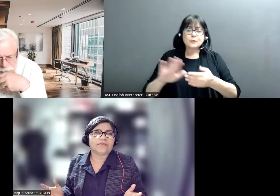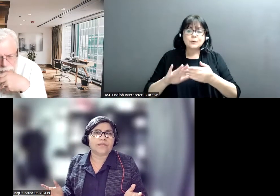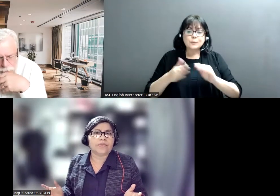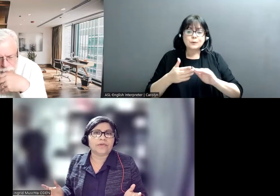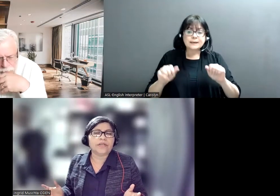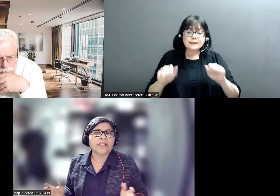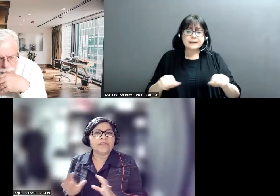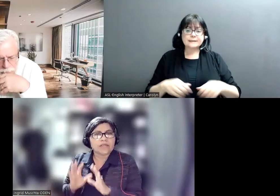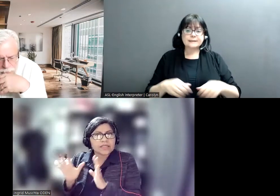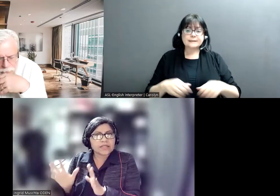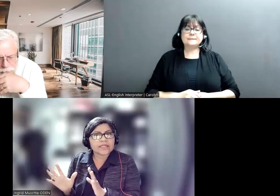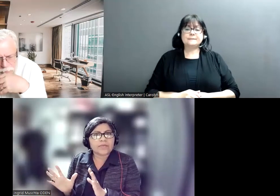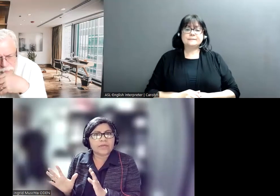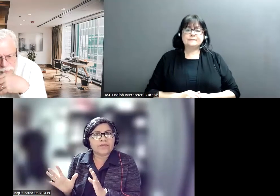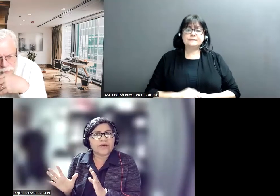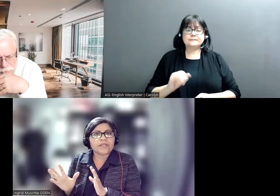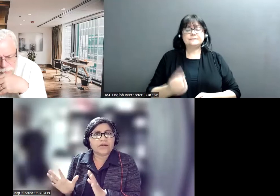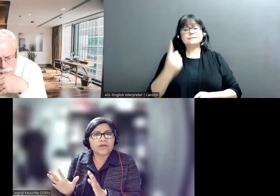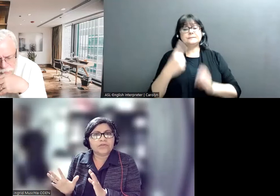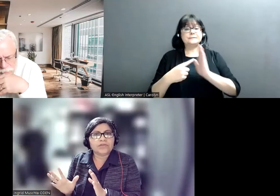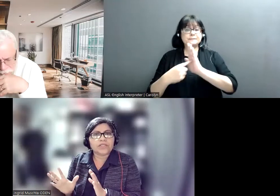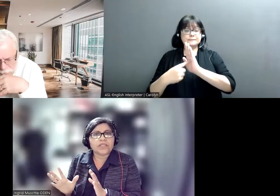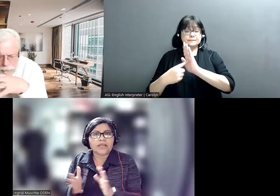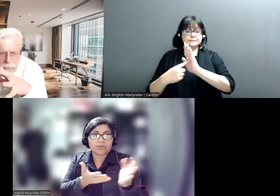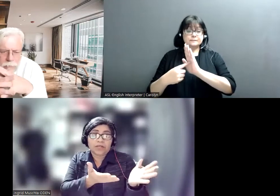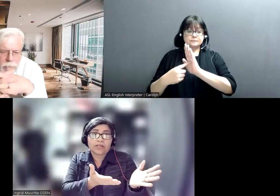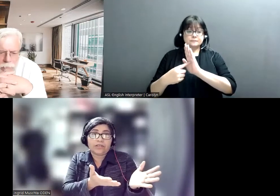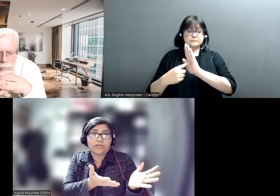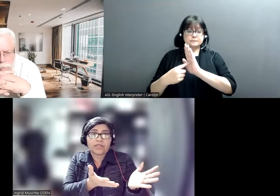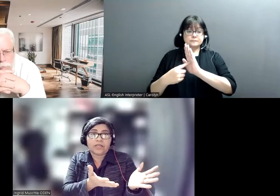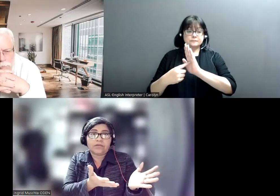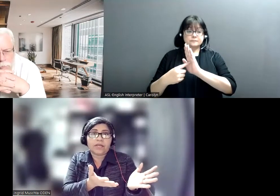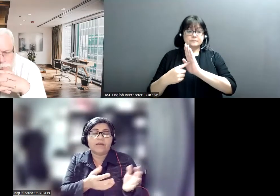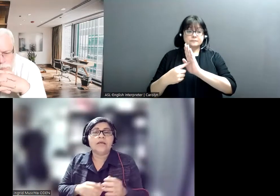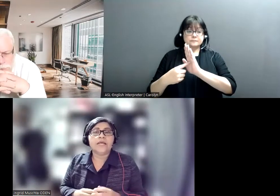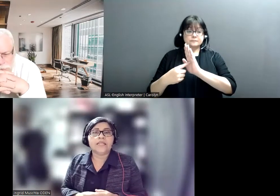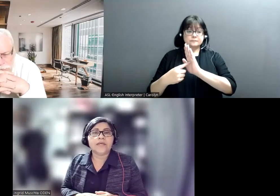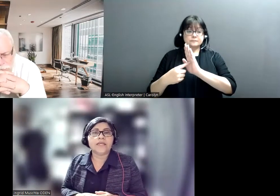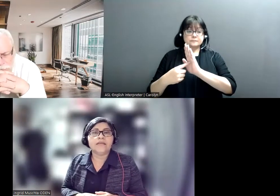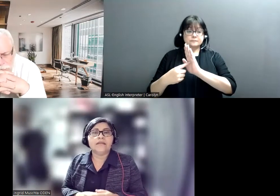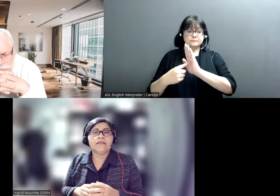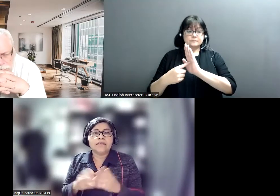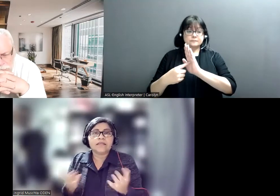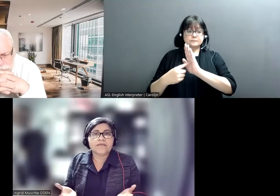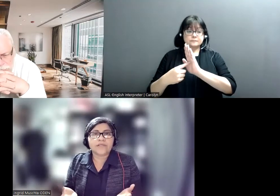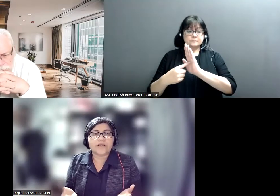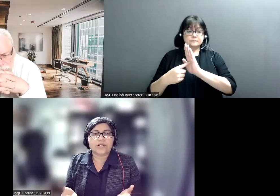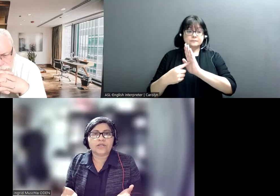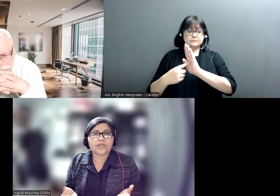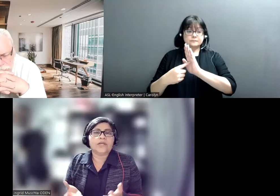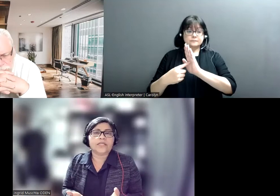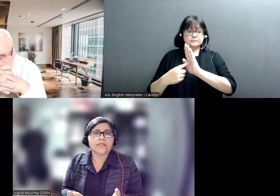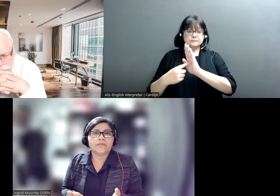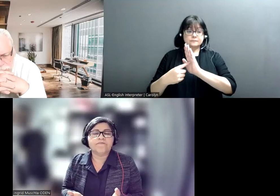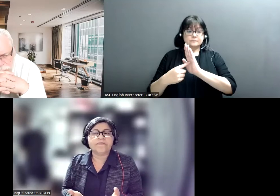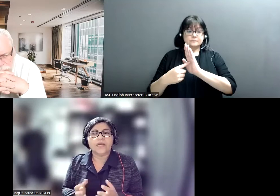inclusive employer. So that's an example of how technology, we are actually using it right now, is making this conversation